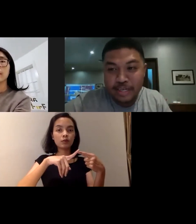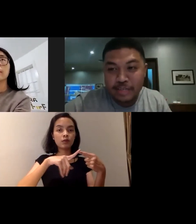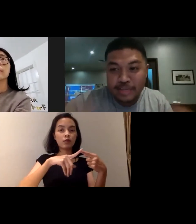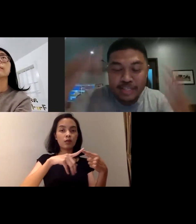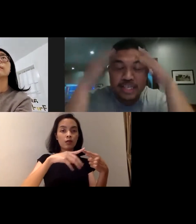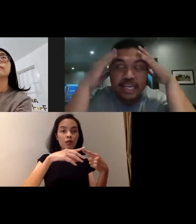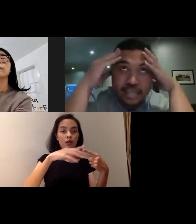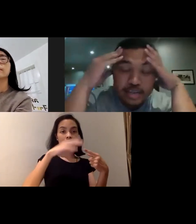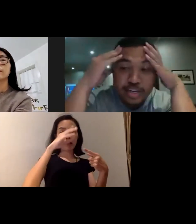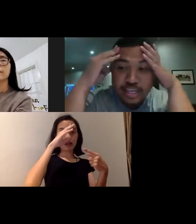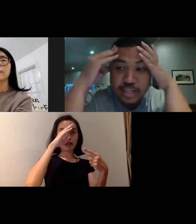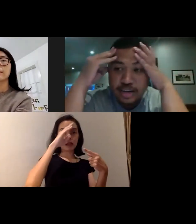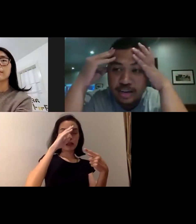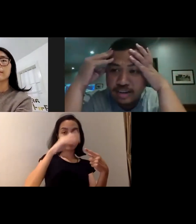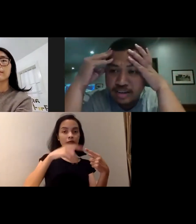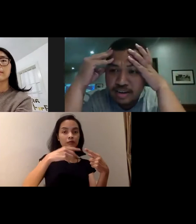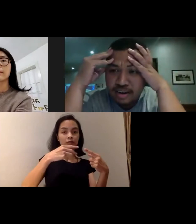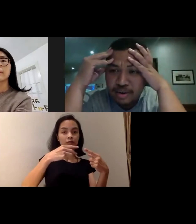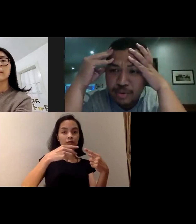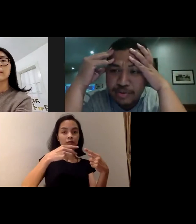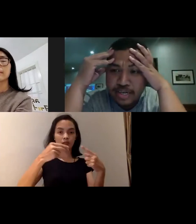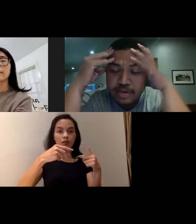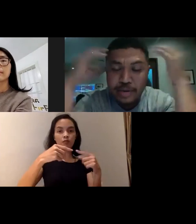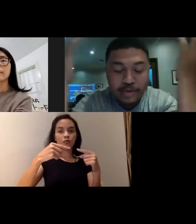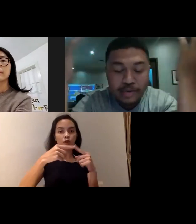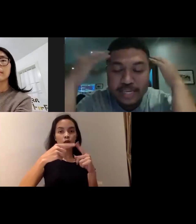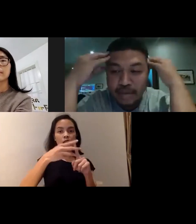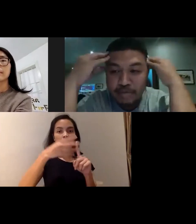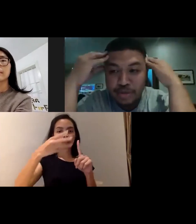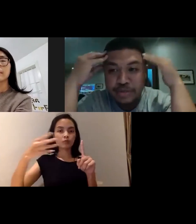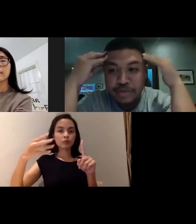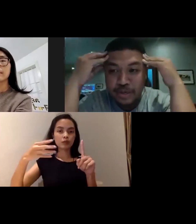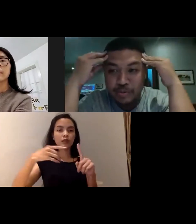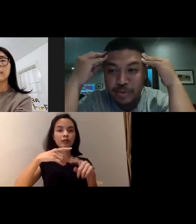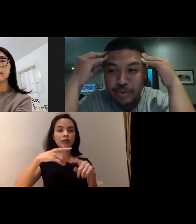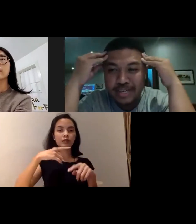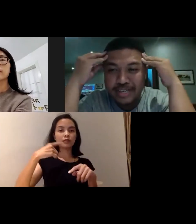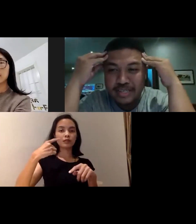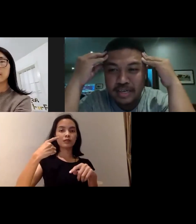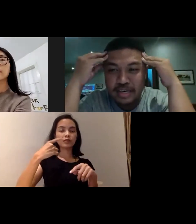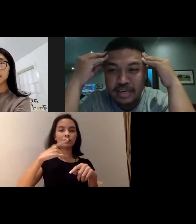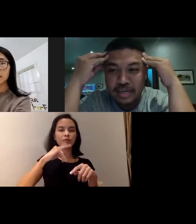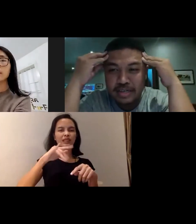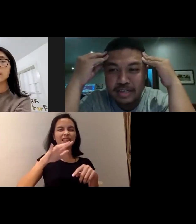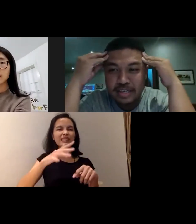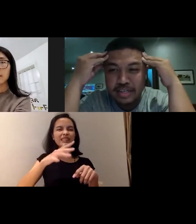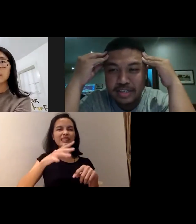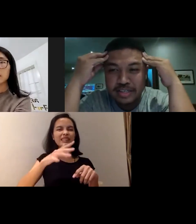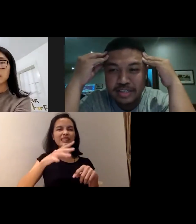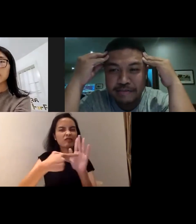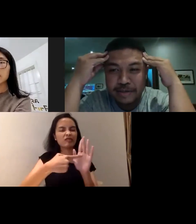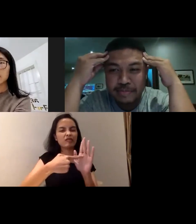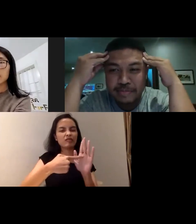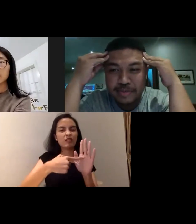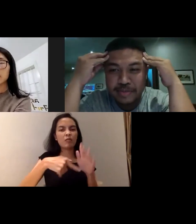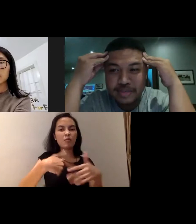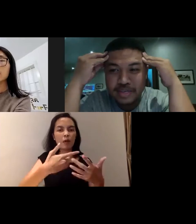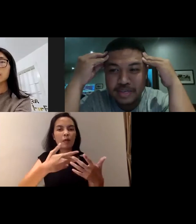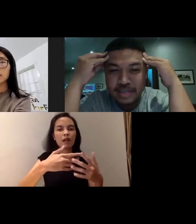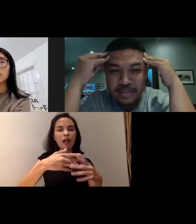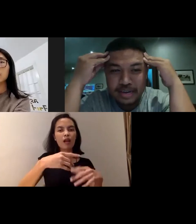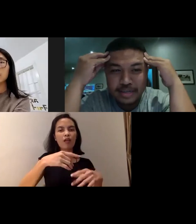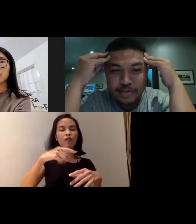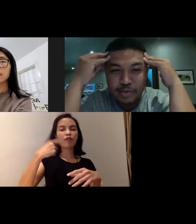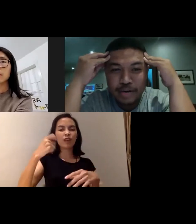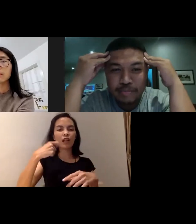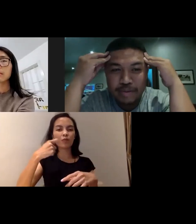films, especially in Indonesia, are rarely captured. You know, we rarely see Indonesian gay films. That is